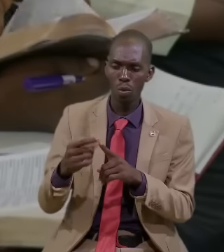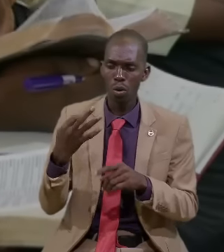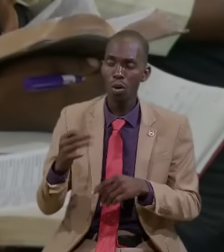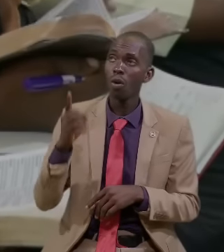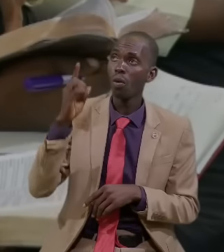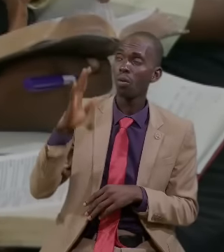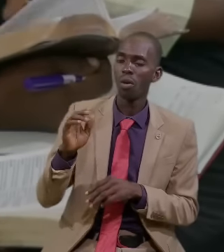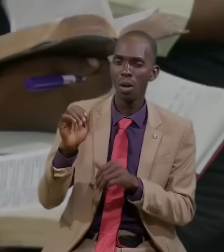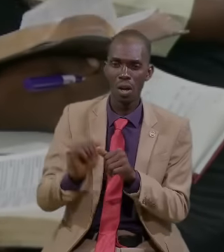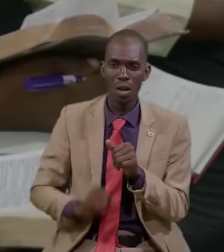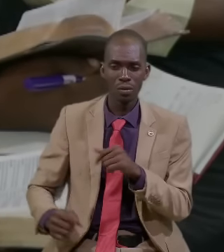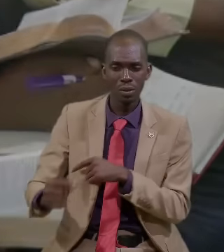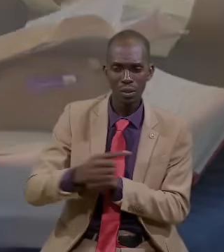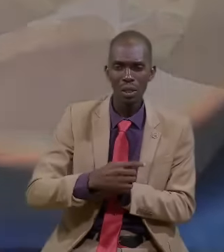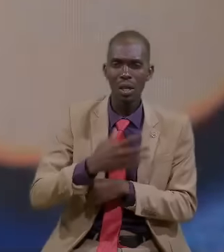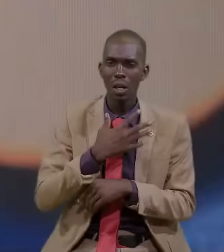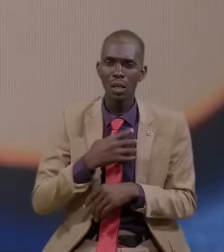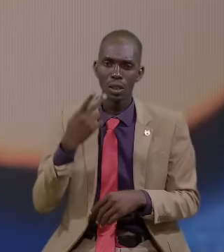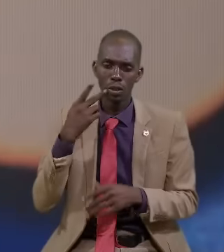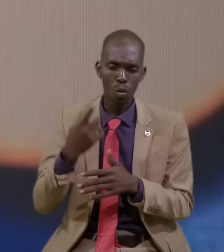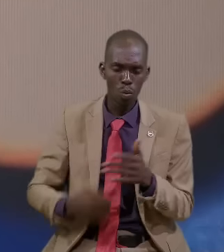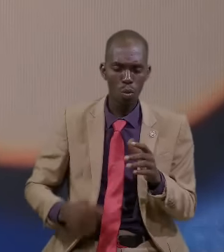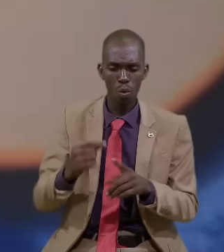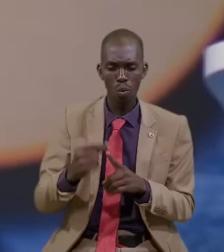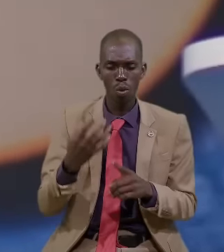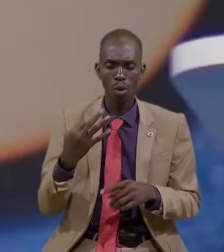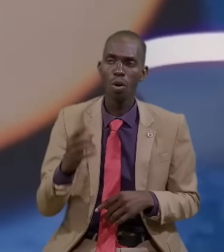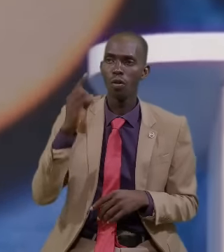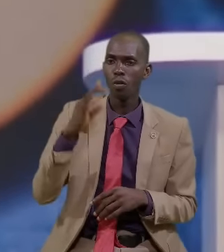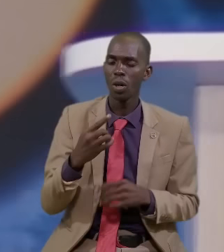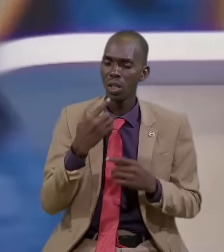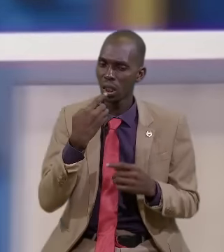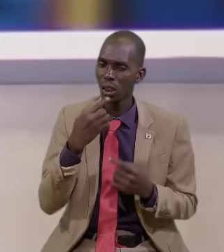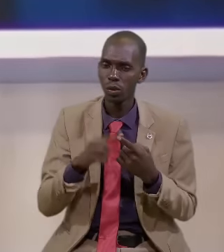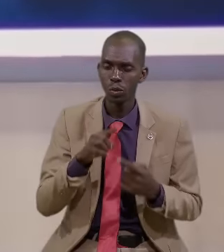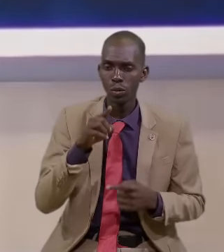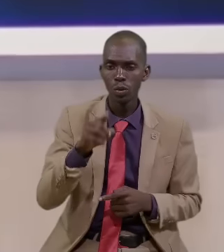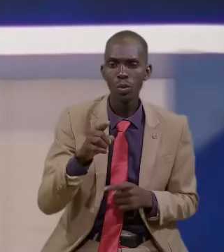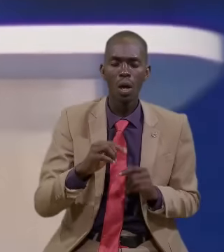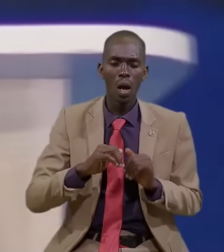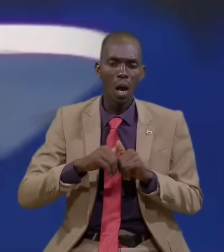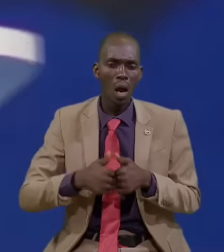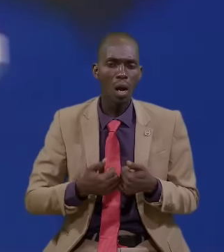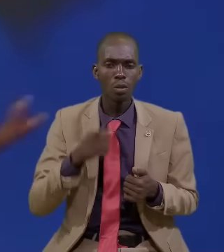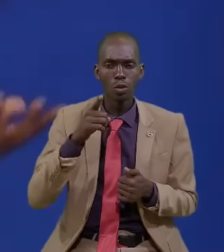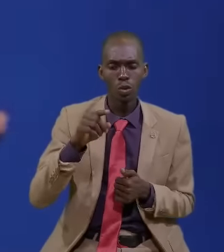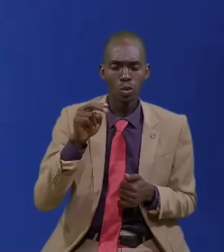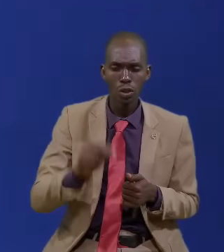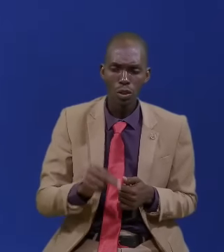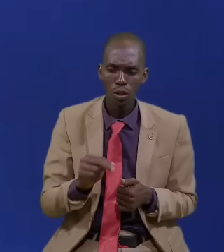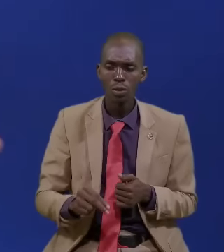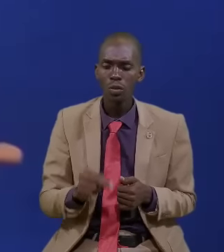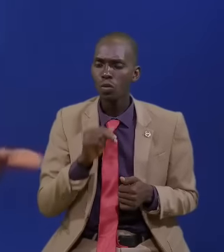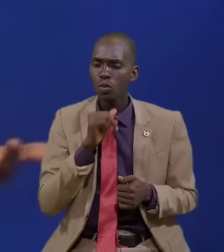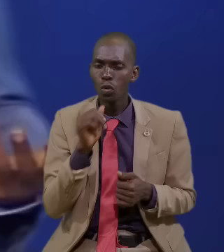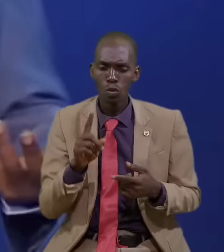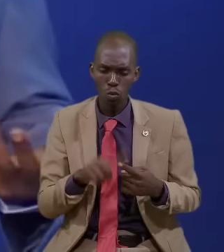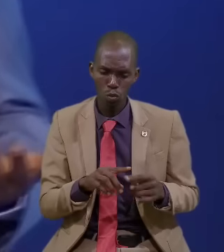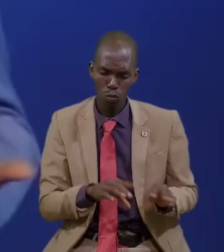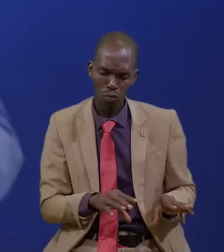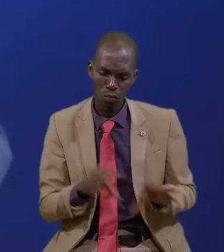has proclaimed unto you, how you ought to live, and you will not allow the word to depart from your